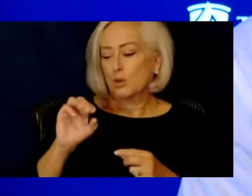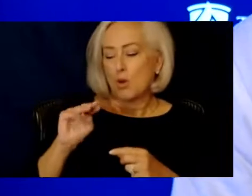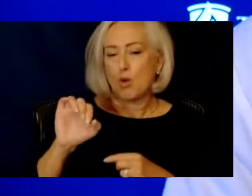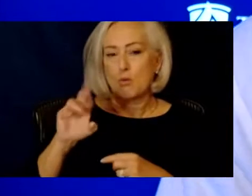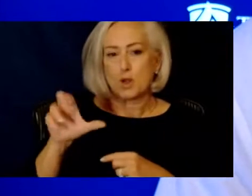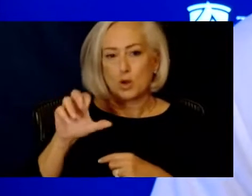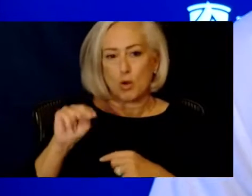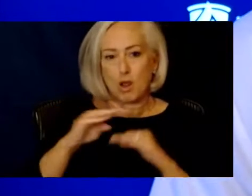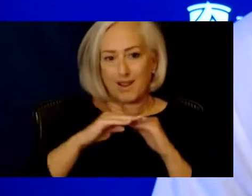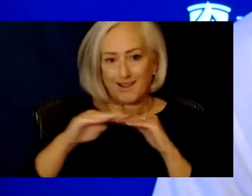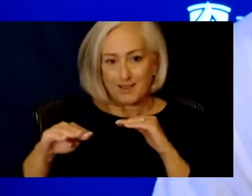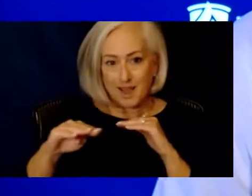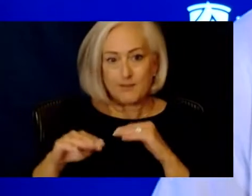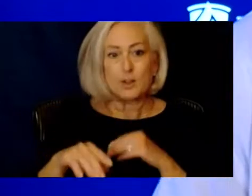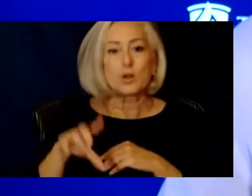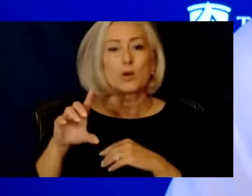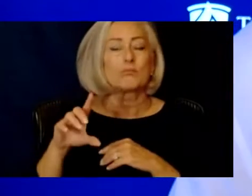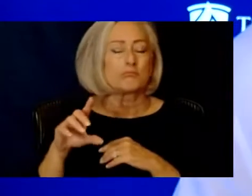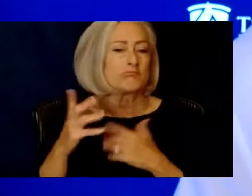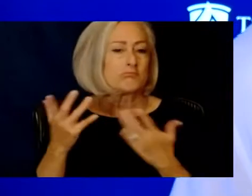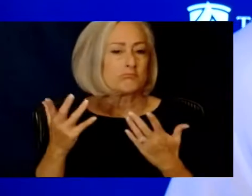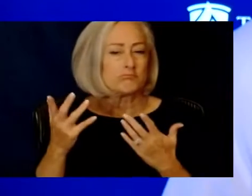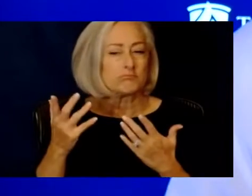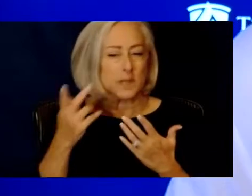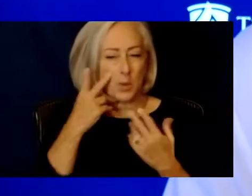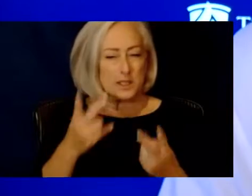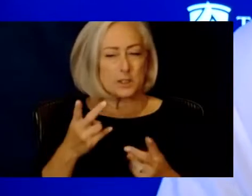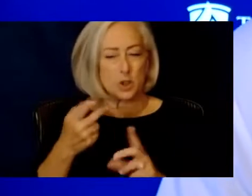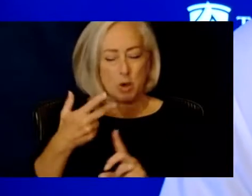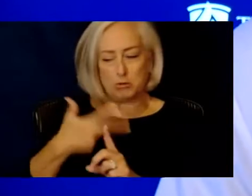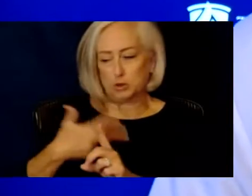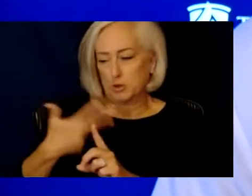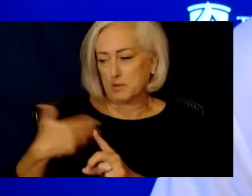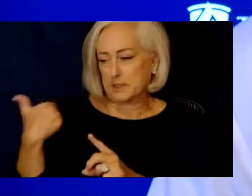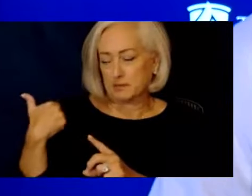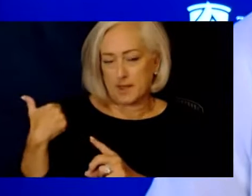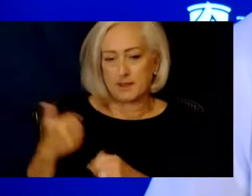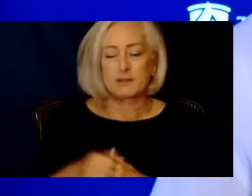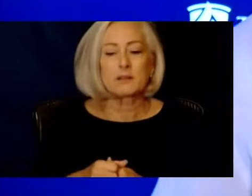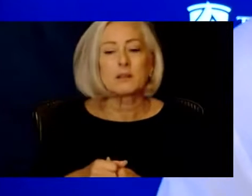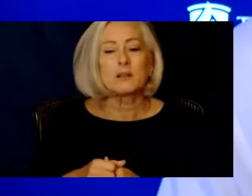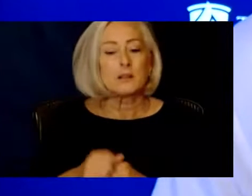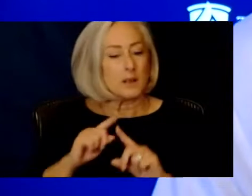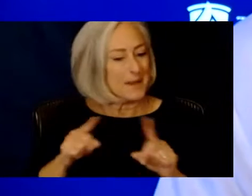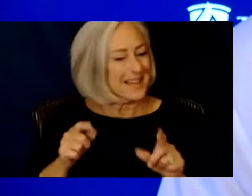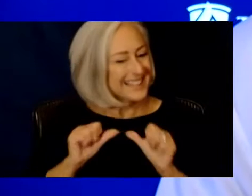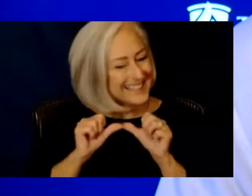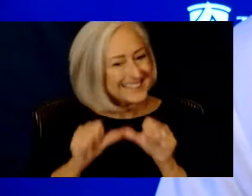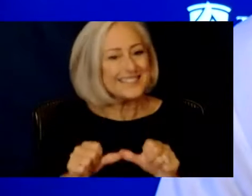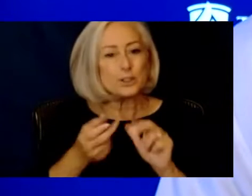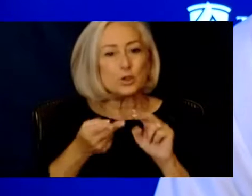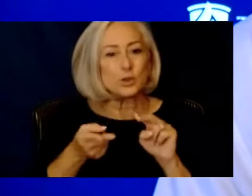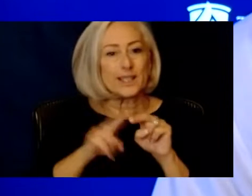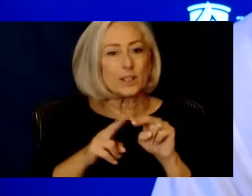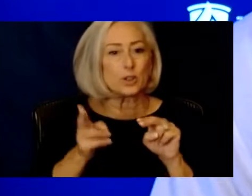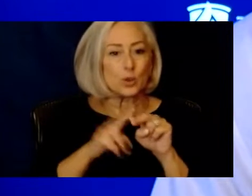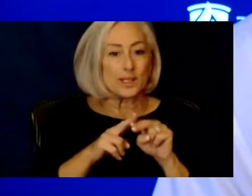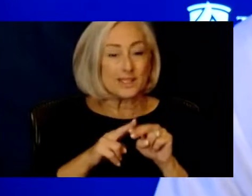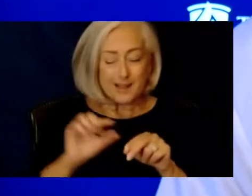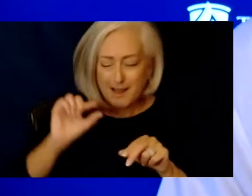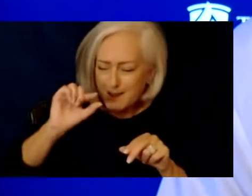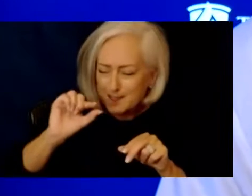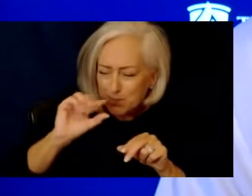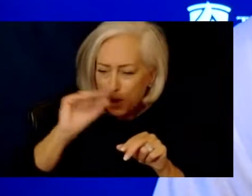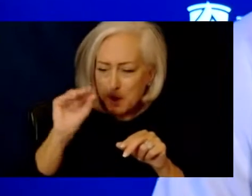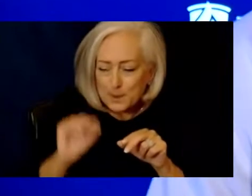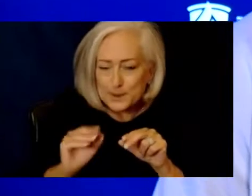back a few months ago. But we know that it is continuing to rise. And as you do have more and more cases, even a small percentage of those that